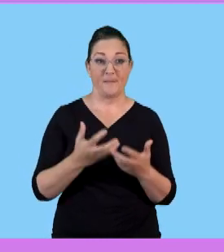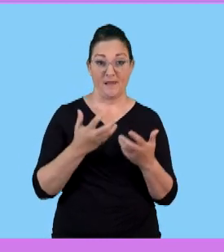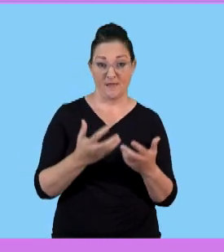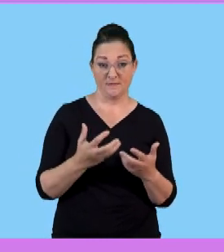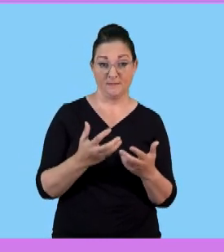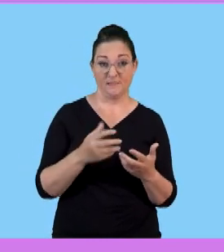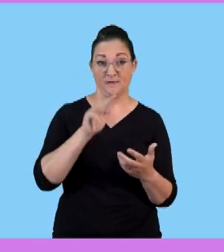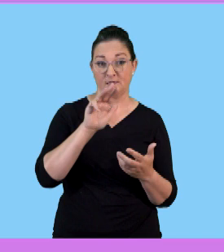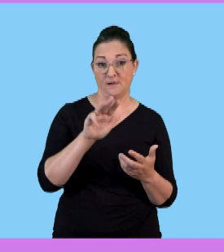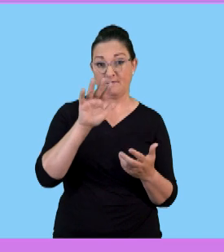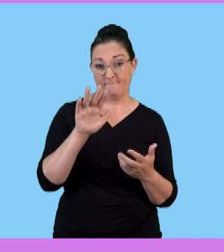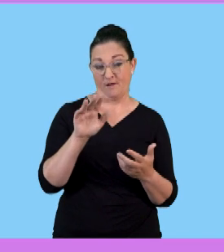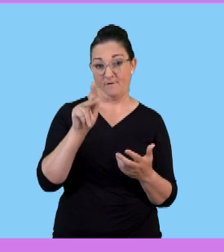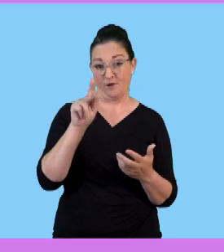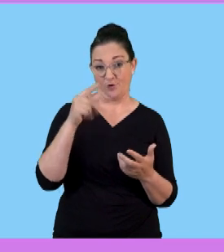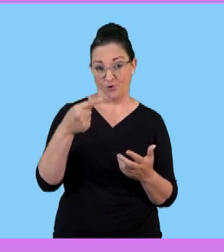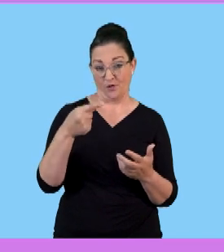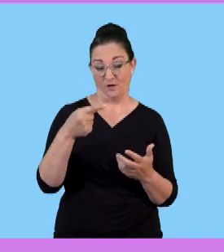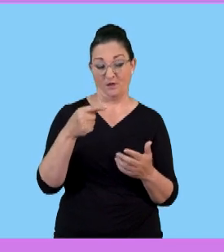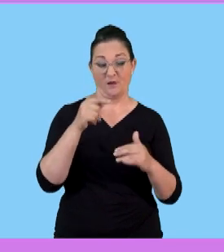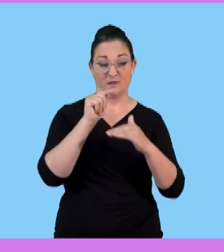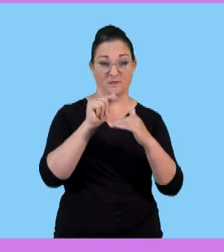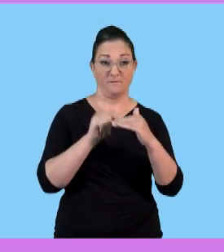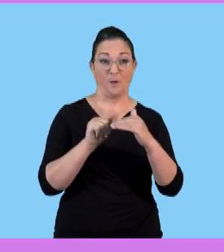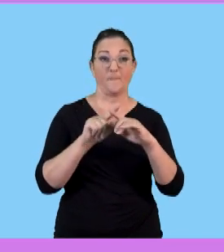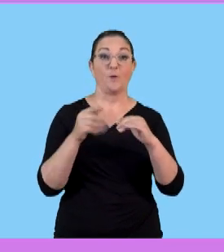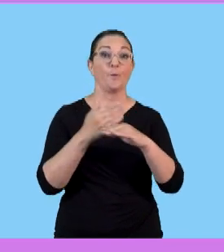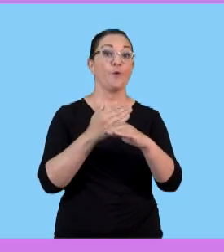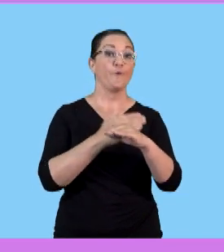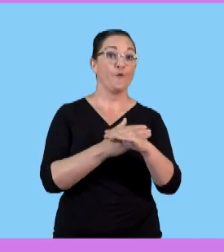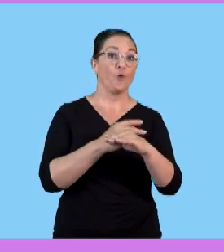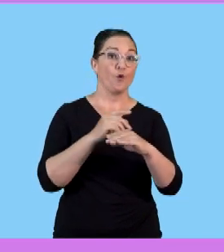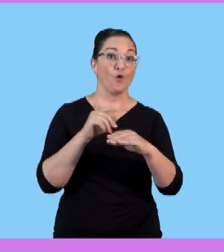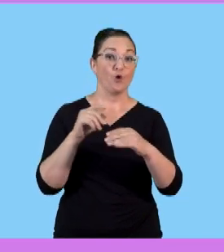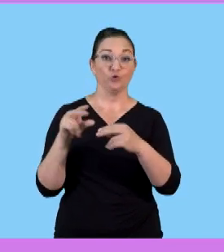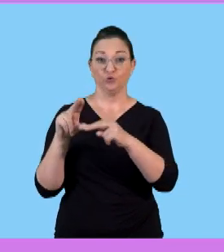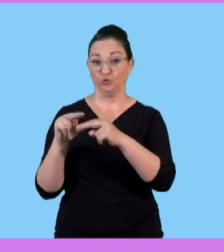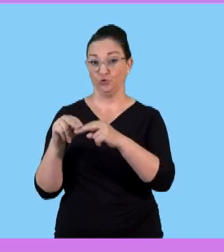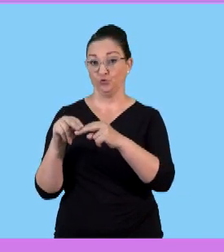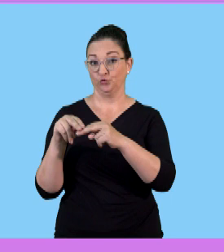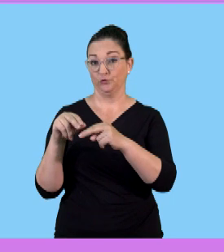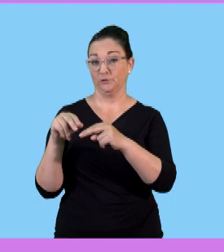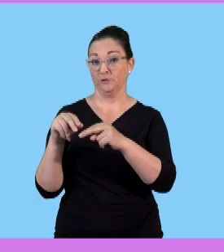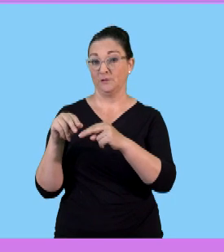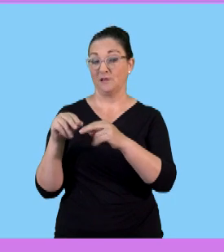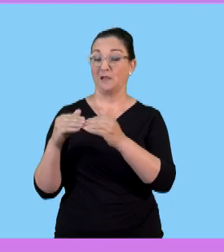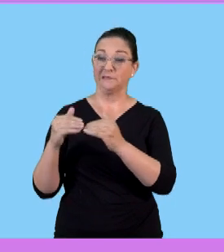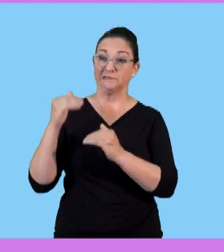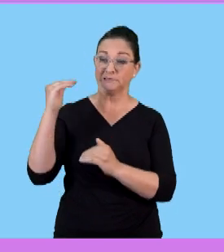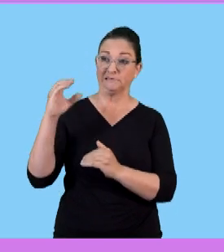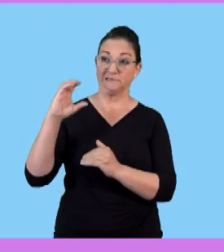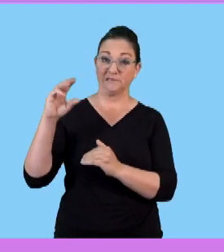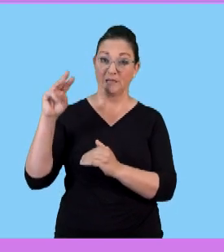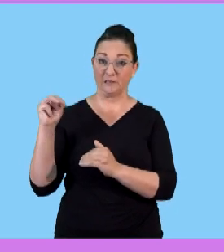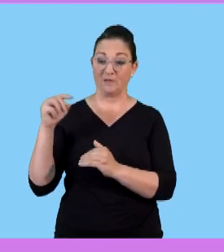mass of 95 kilograms, I divided it, before I divided it by my unit or my weight,